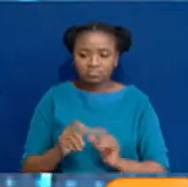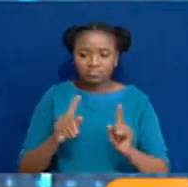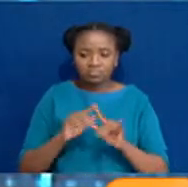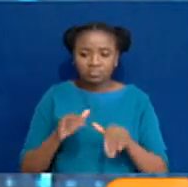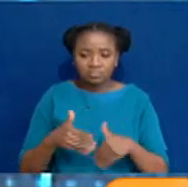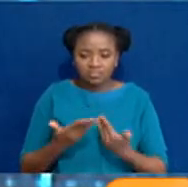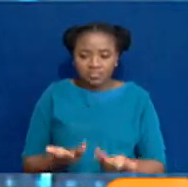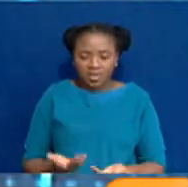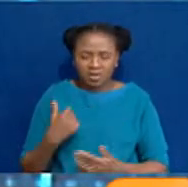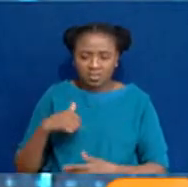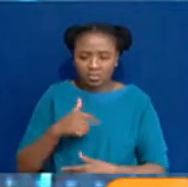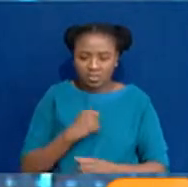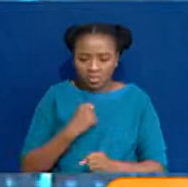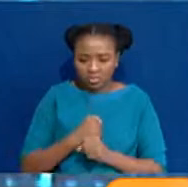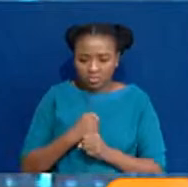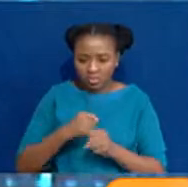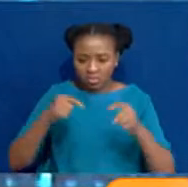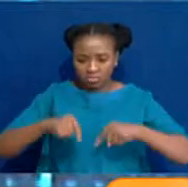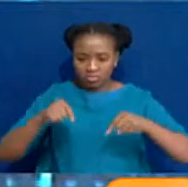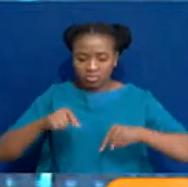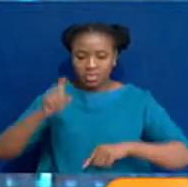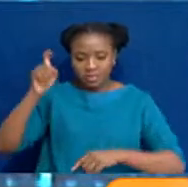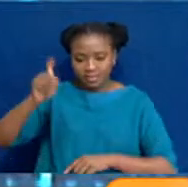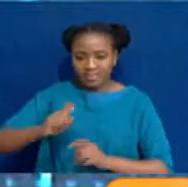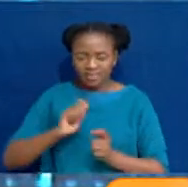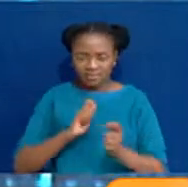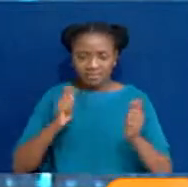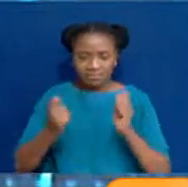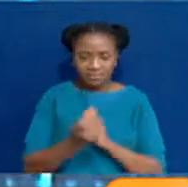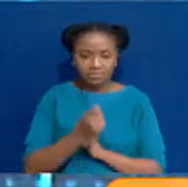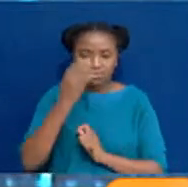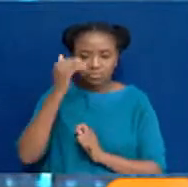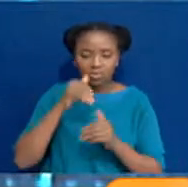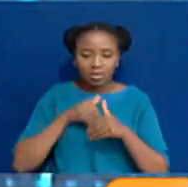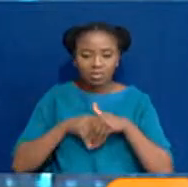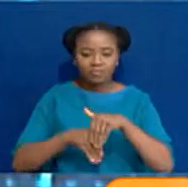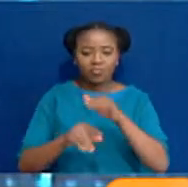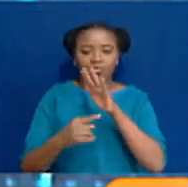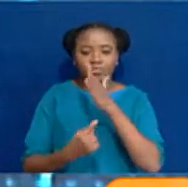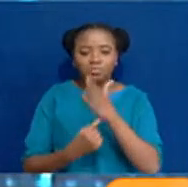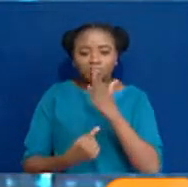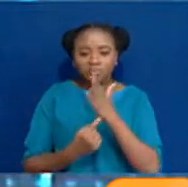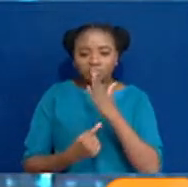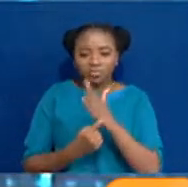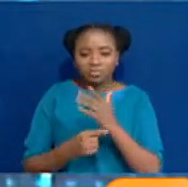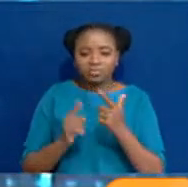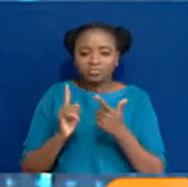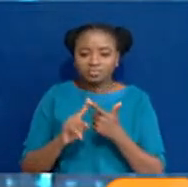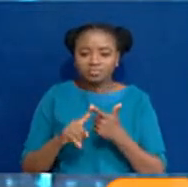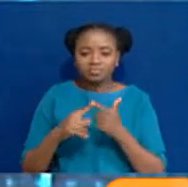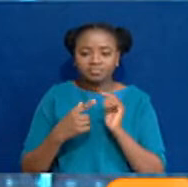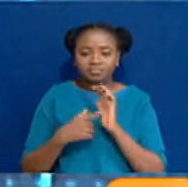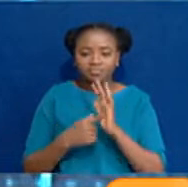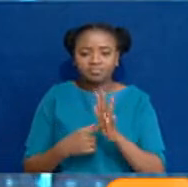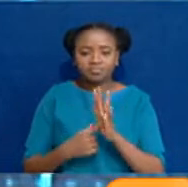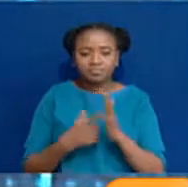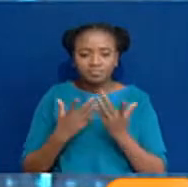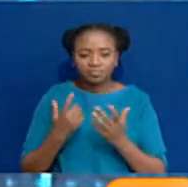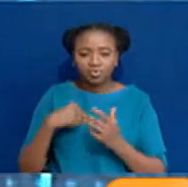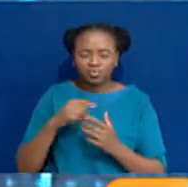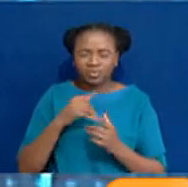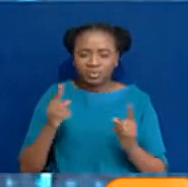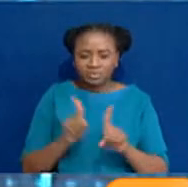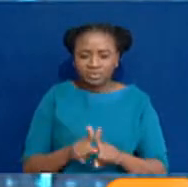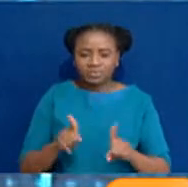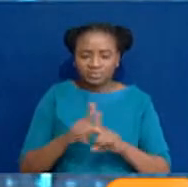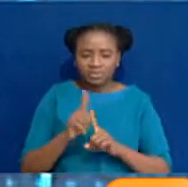operating today needs to change. Based on technology, for example, we are now moving away from the traditional way